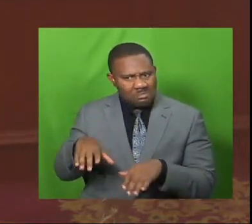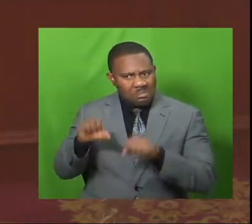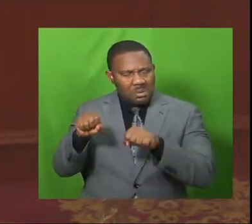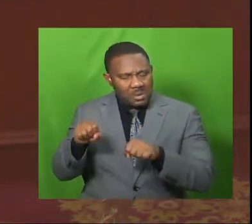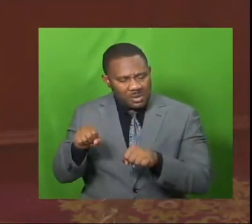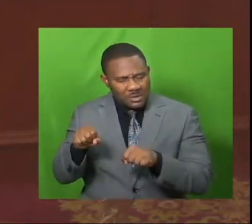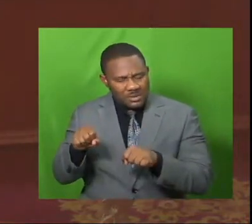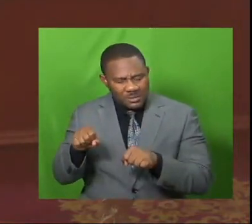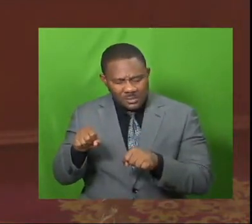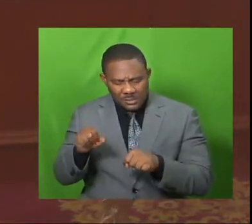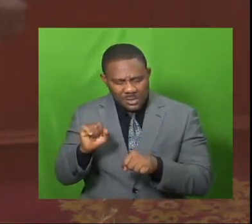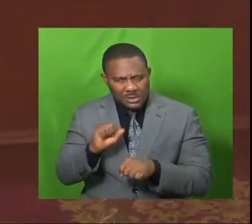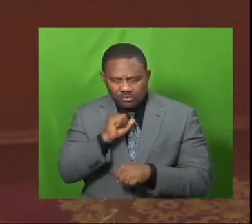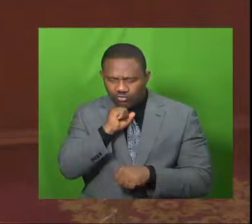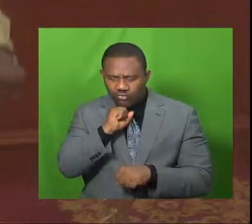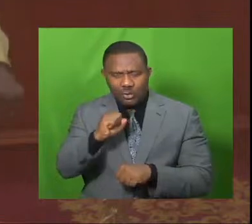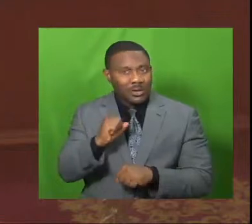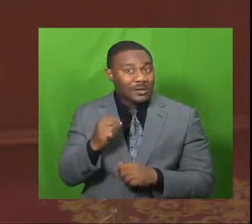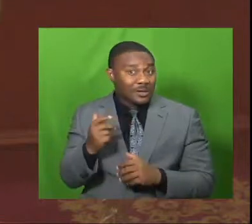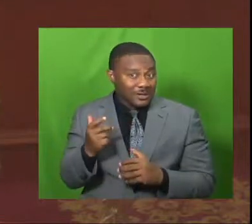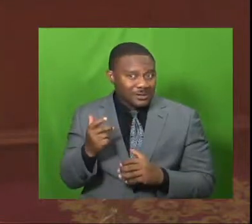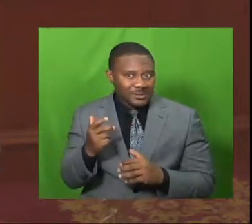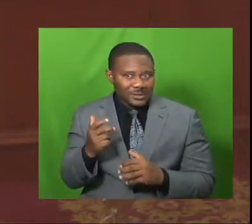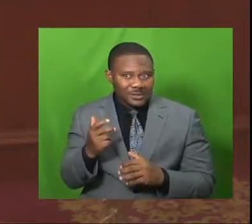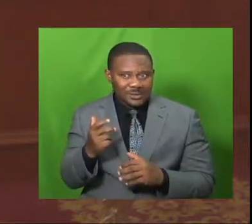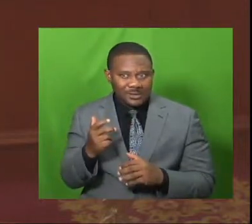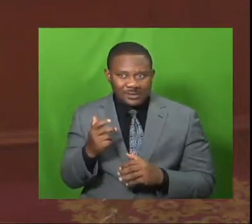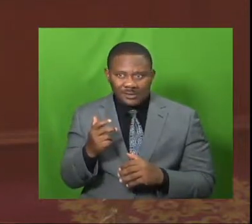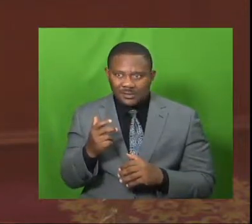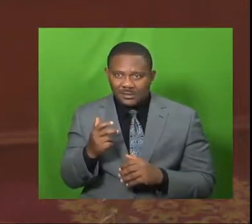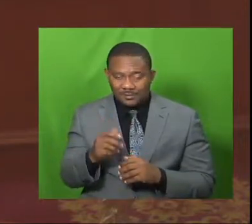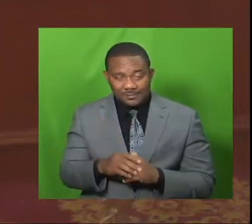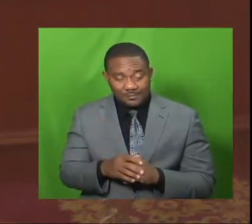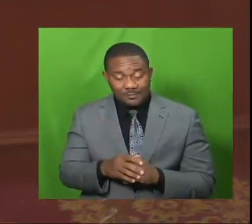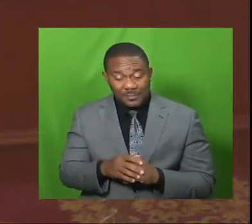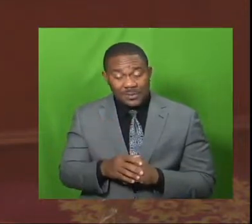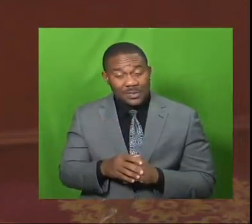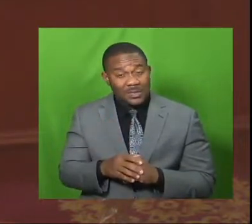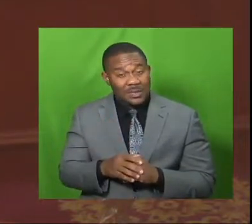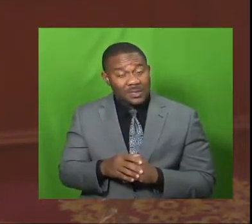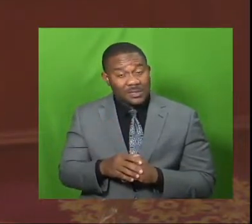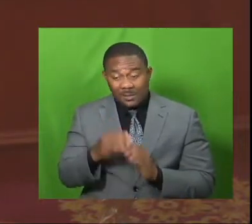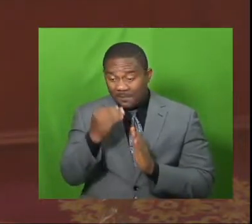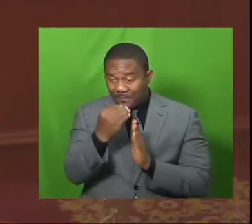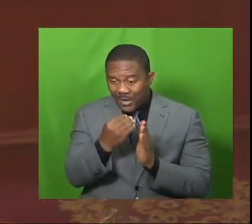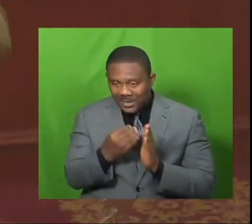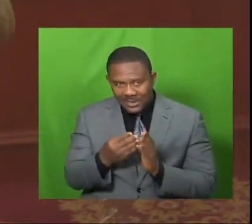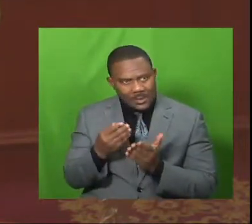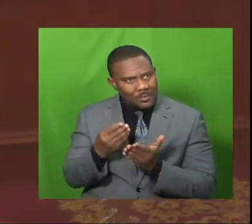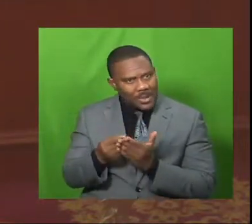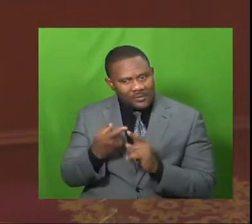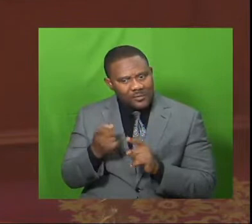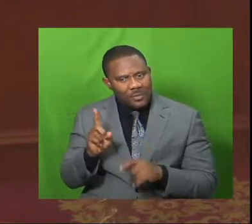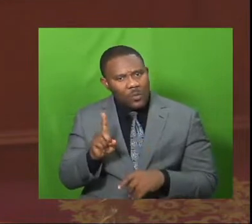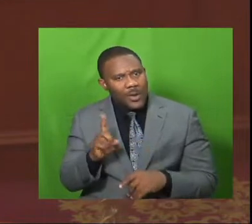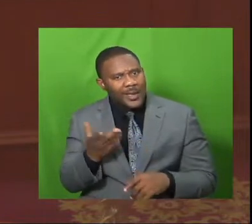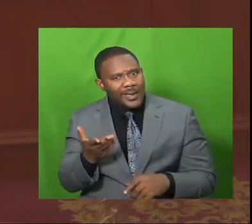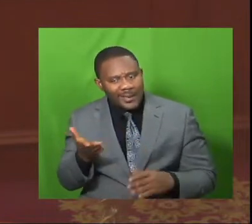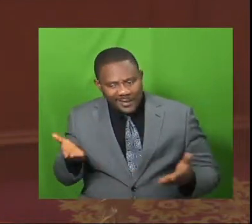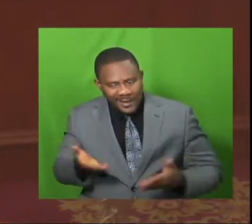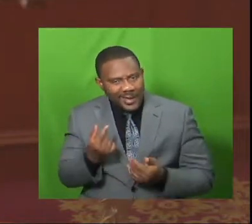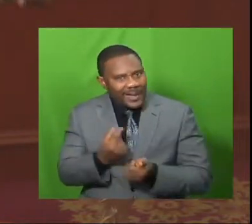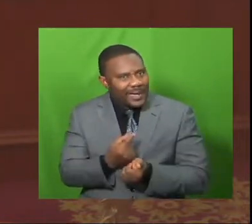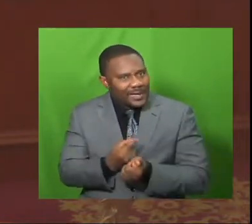raised all the monies to finance the budget from Ghana without going to the European market. How can you inherit an economy